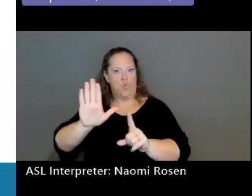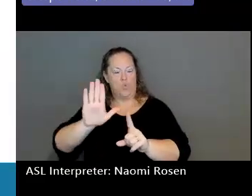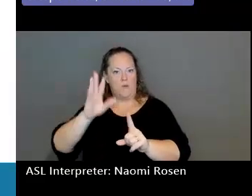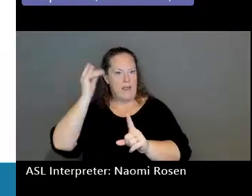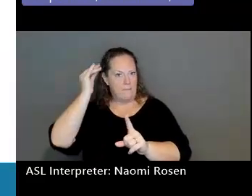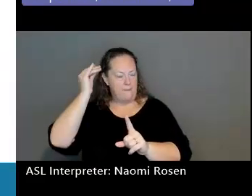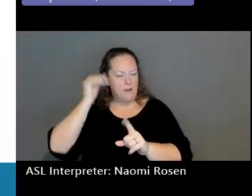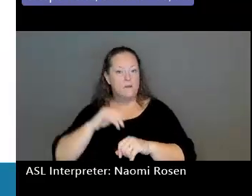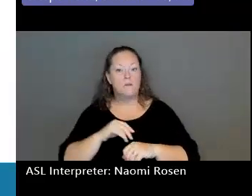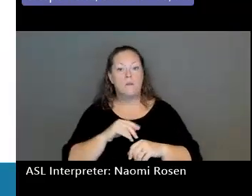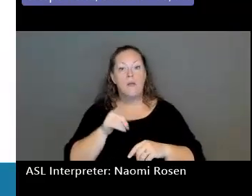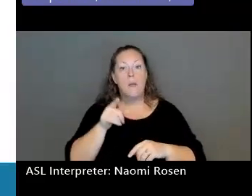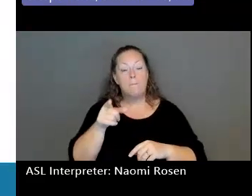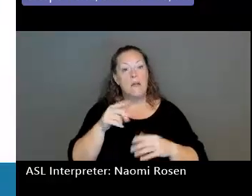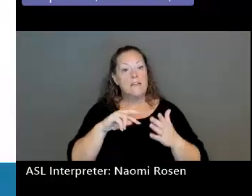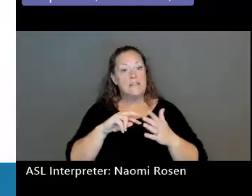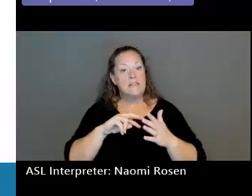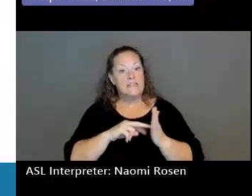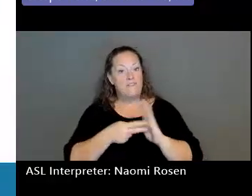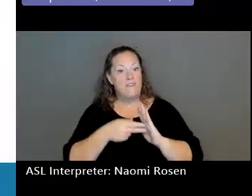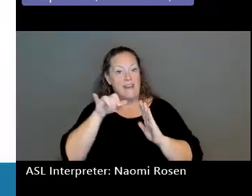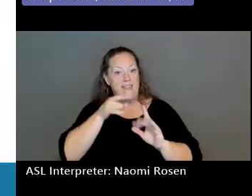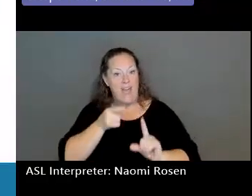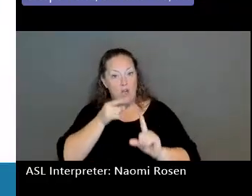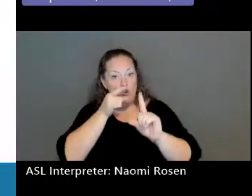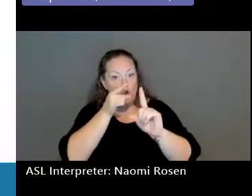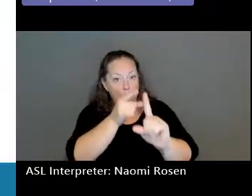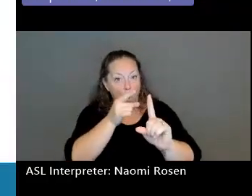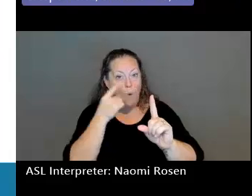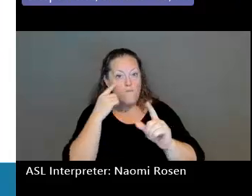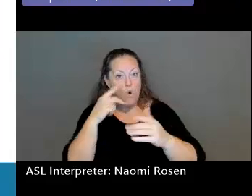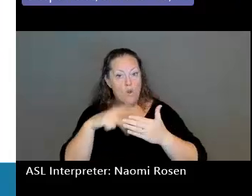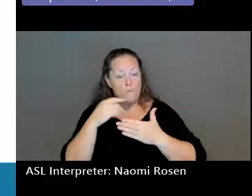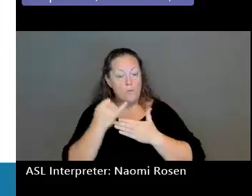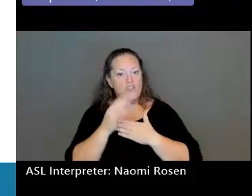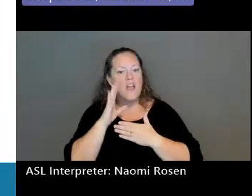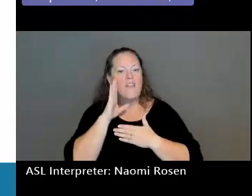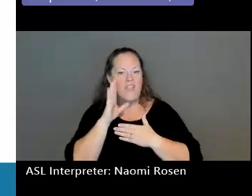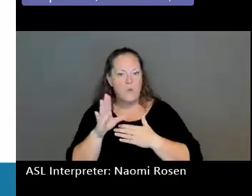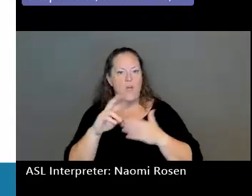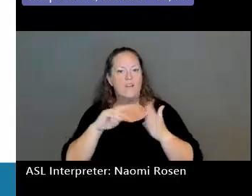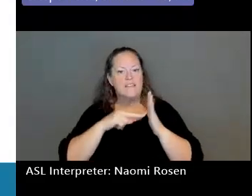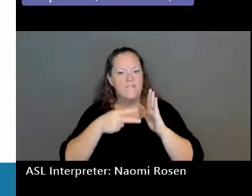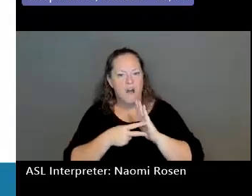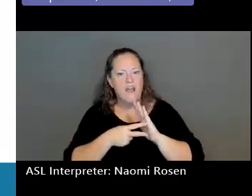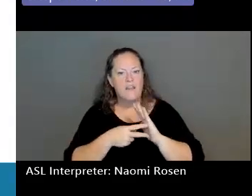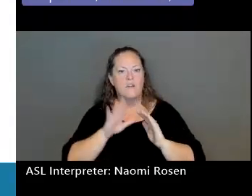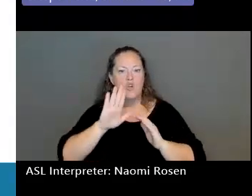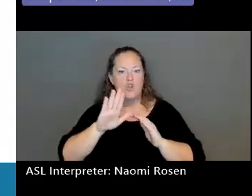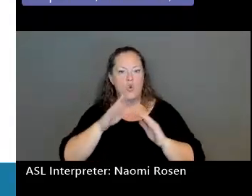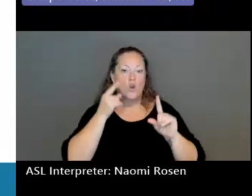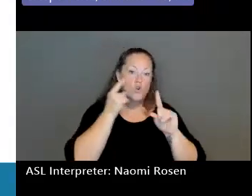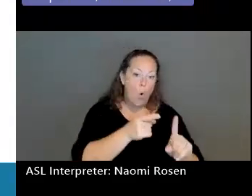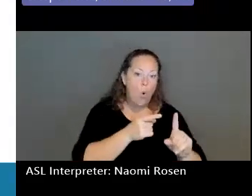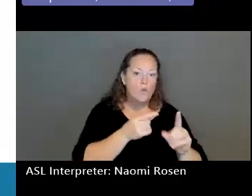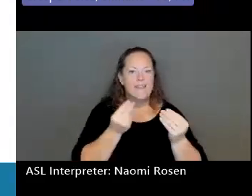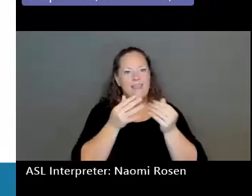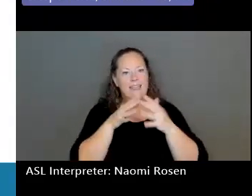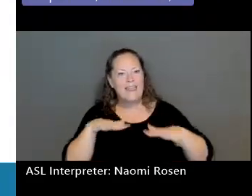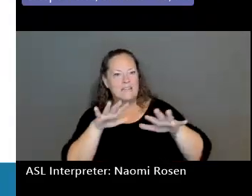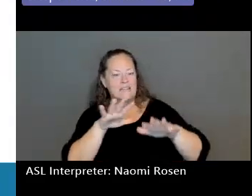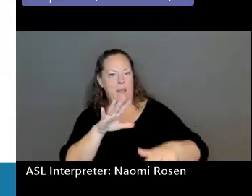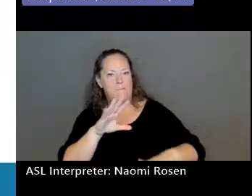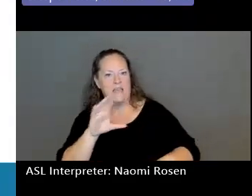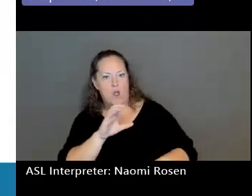of the project and defining the physical and climatic characteristics of each project or landscape. Then it goes through